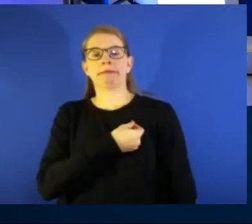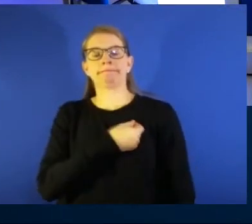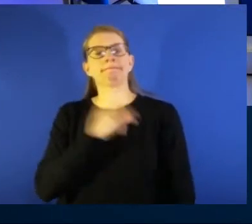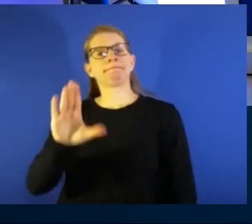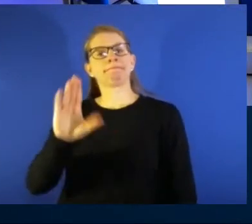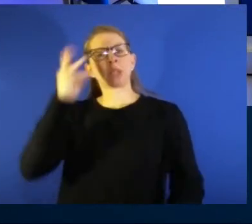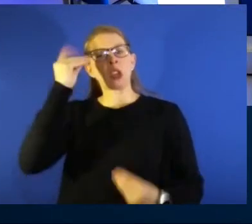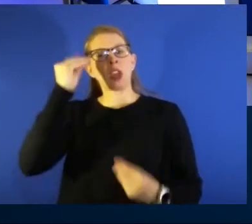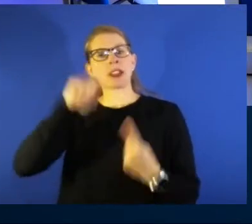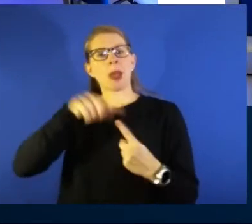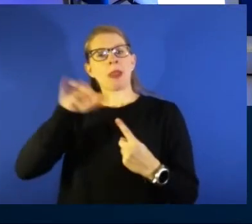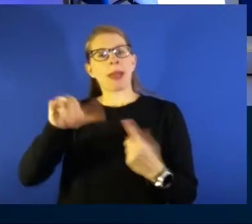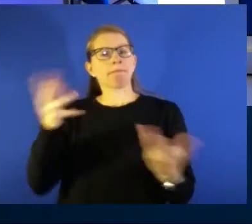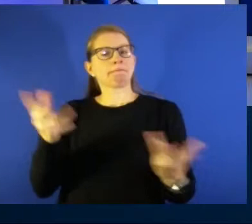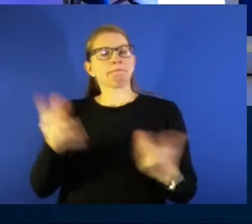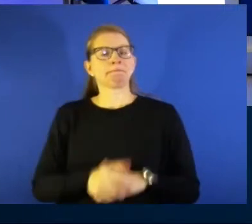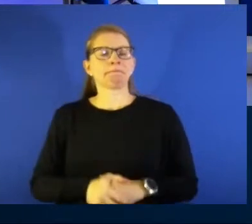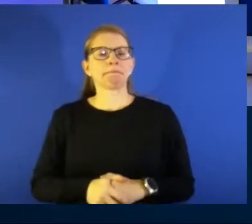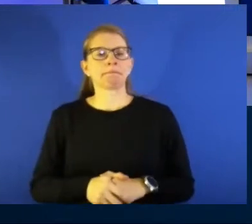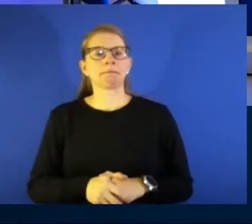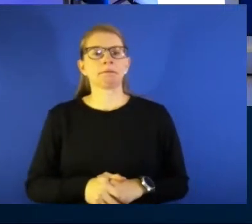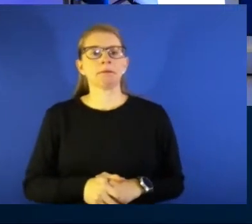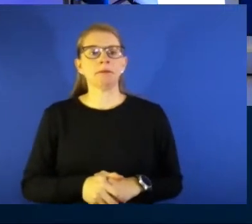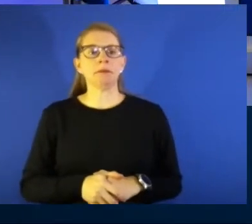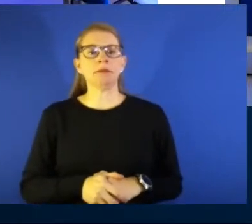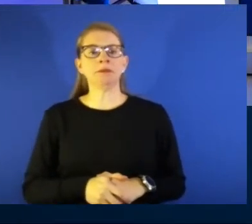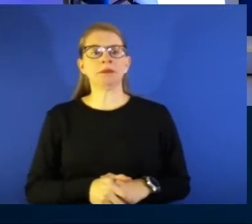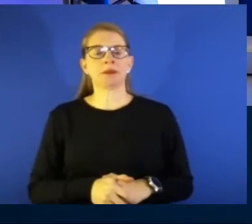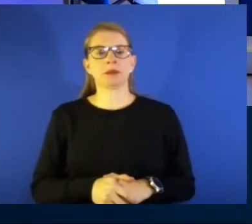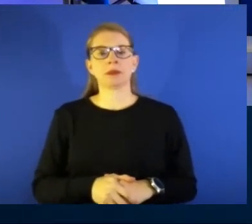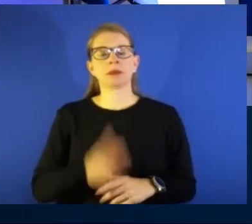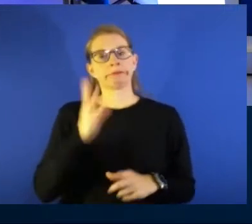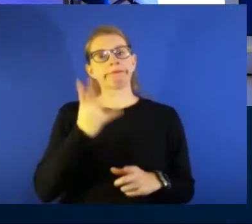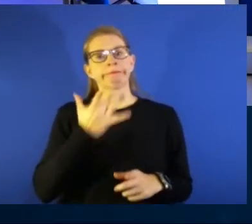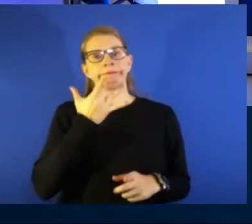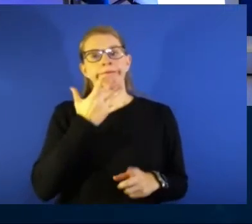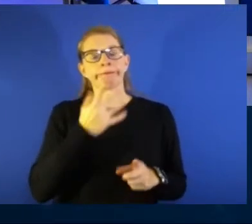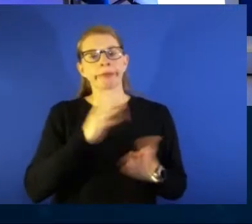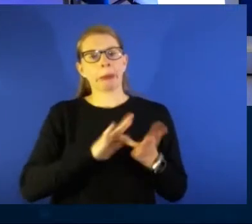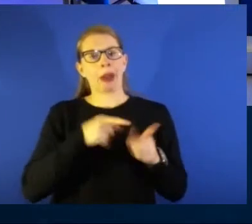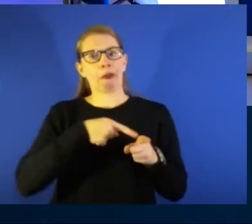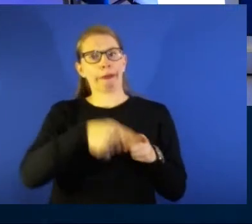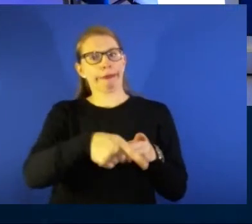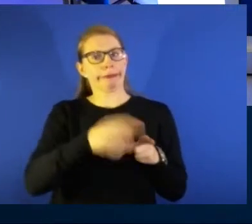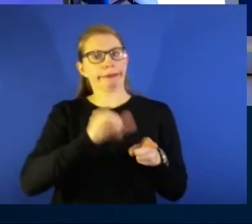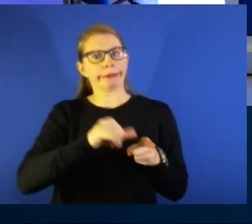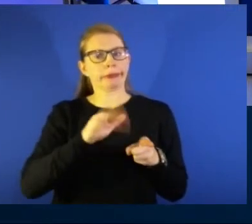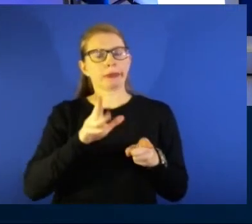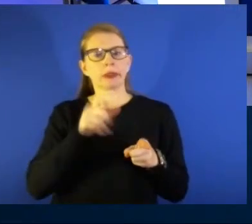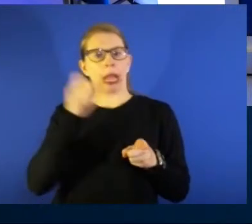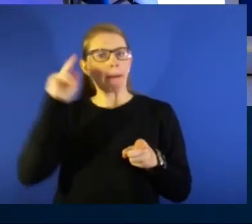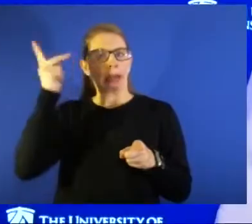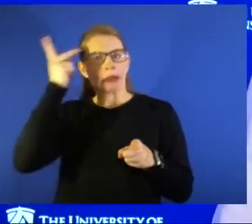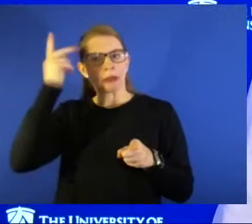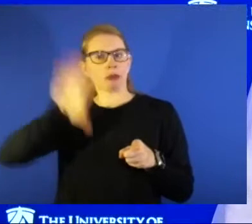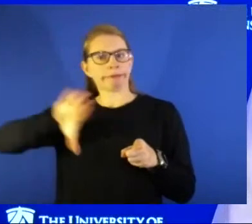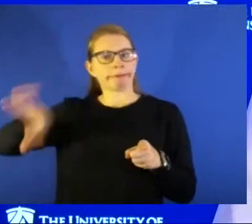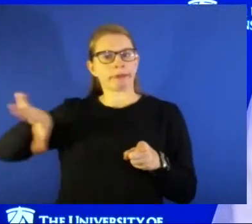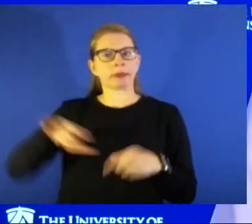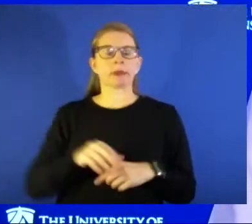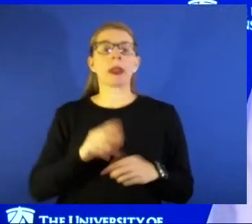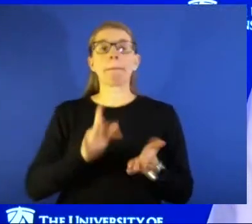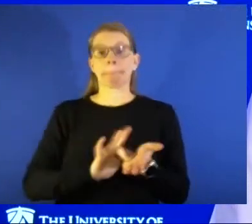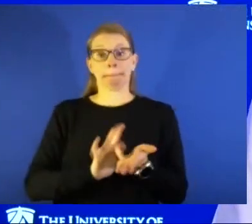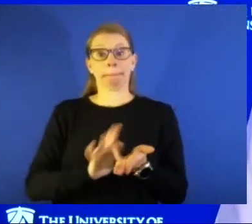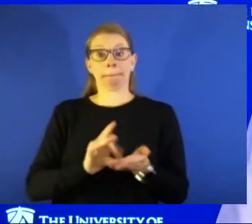about that? I mean, I know we like to stay in our lane. Yeah, but, medically, I was going to say, just medically, again, We